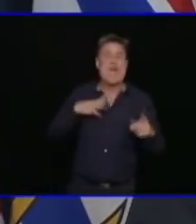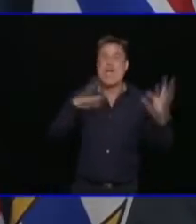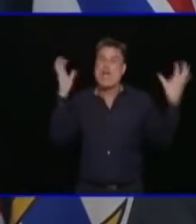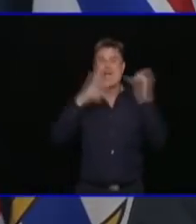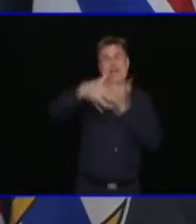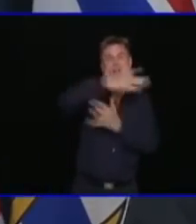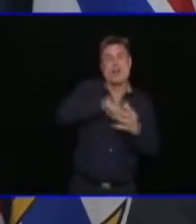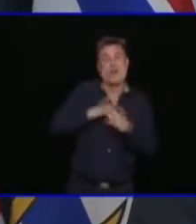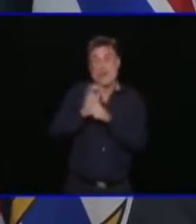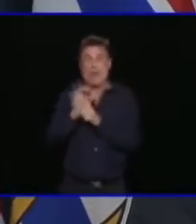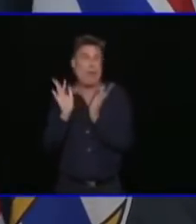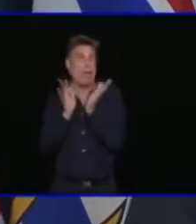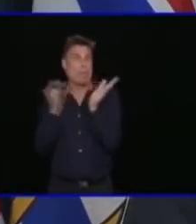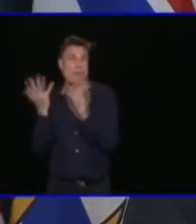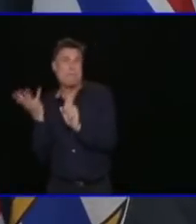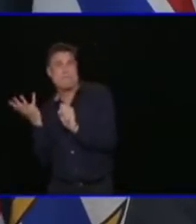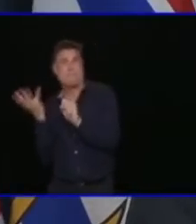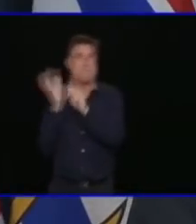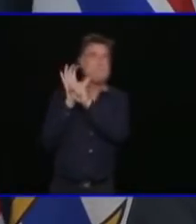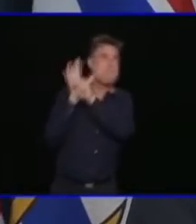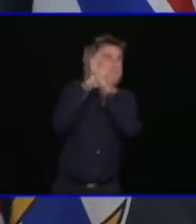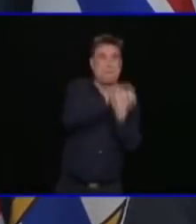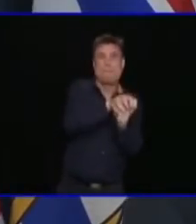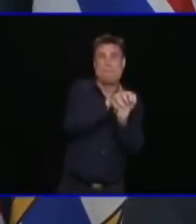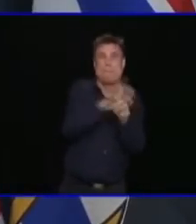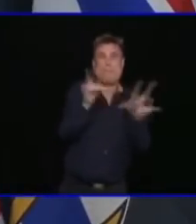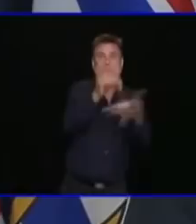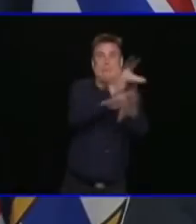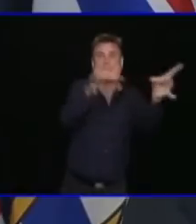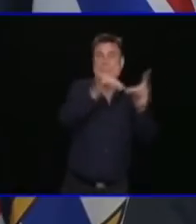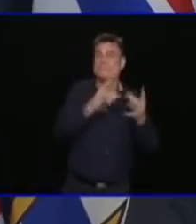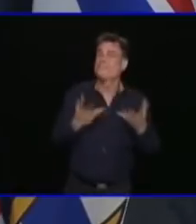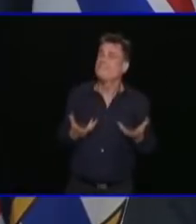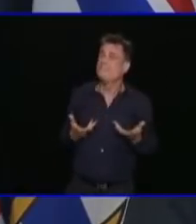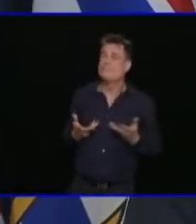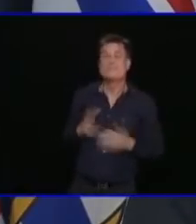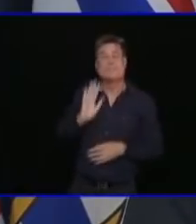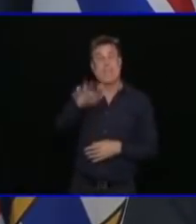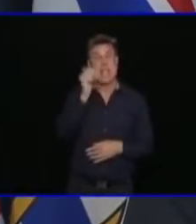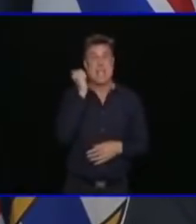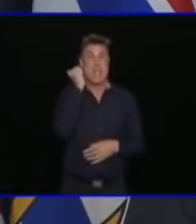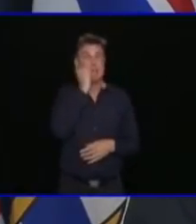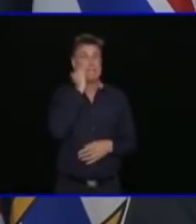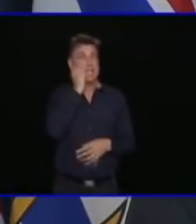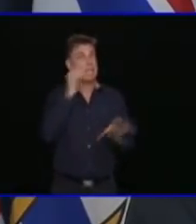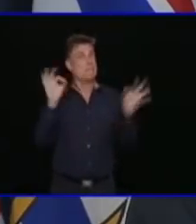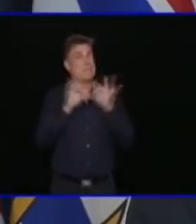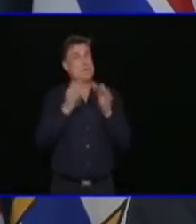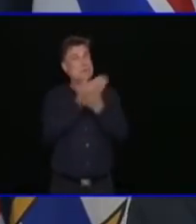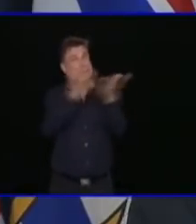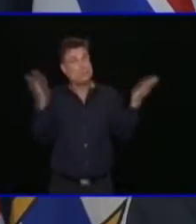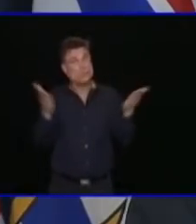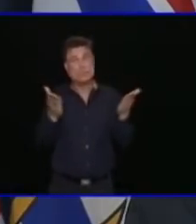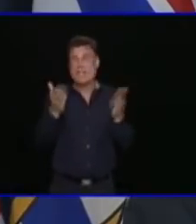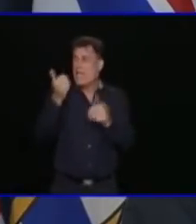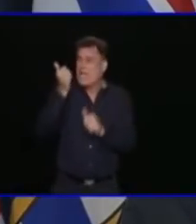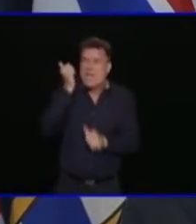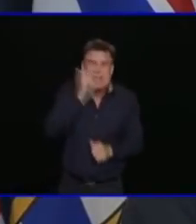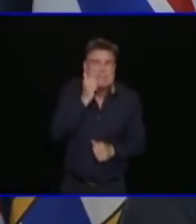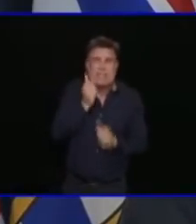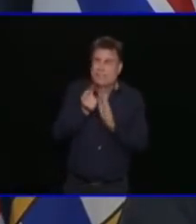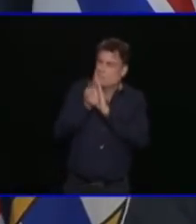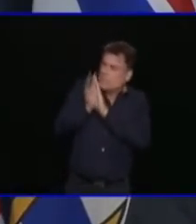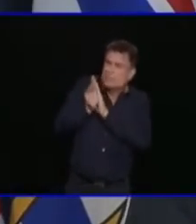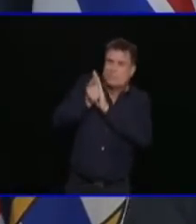We know each day matters. We know that with COVID-19, each moment of each day matters. We know that being 100% all